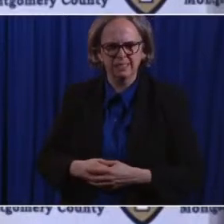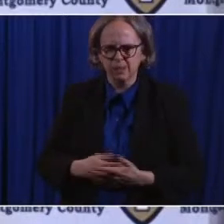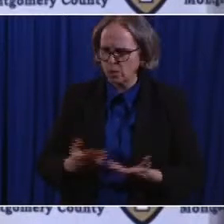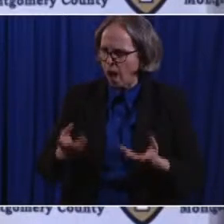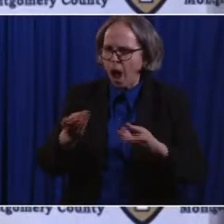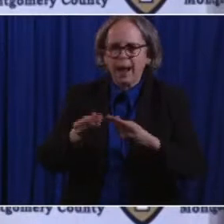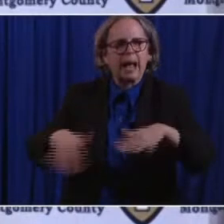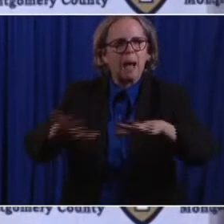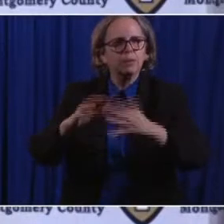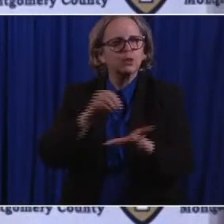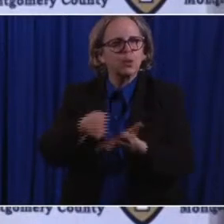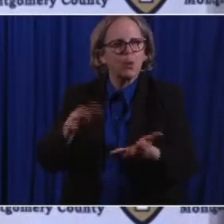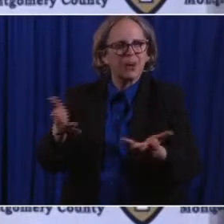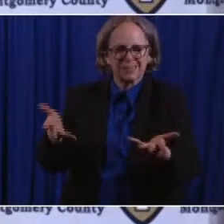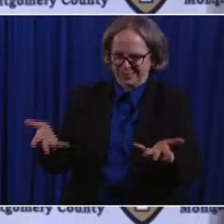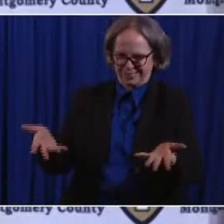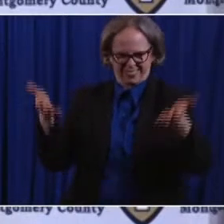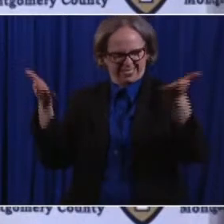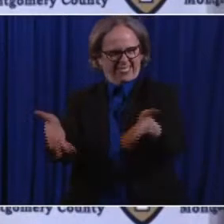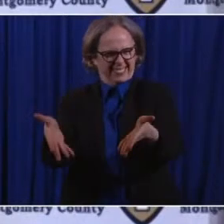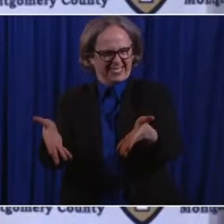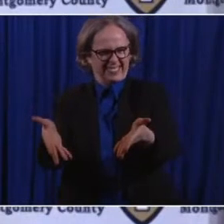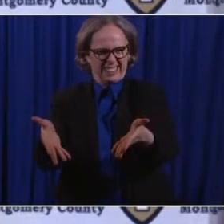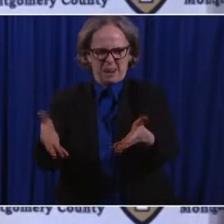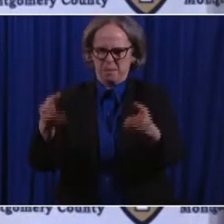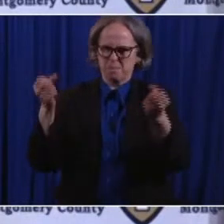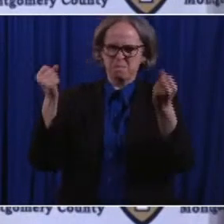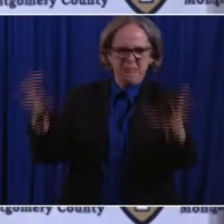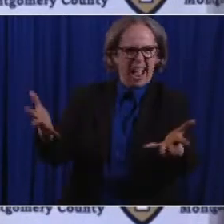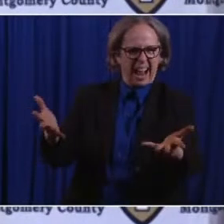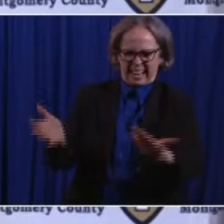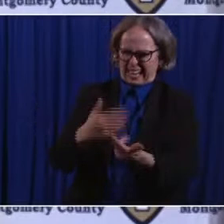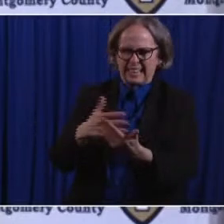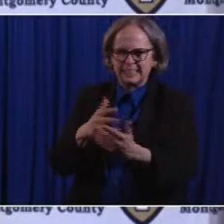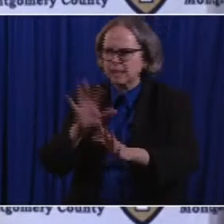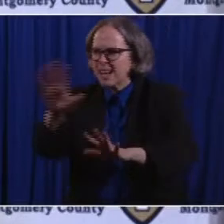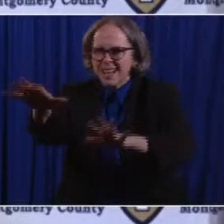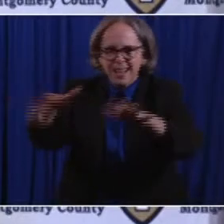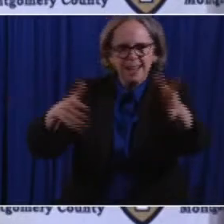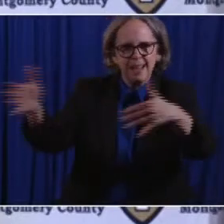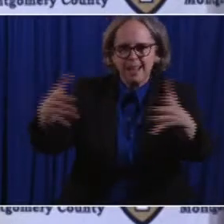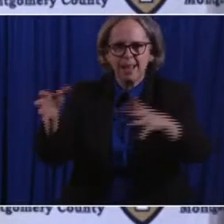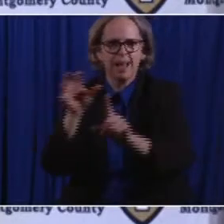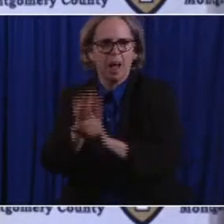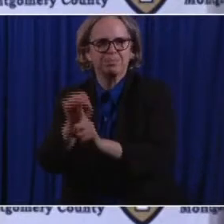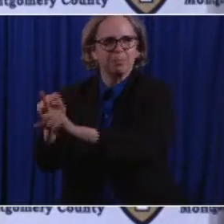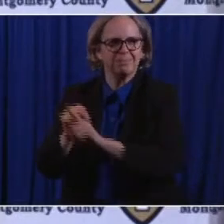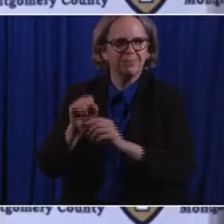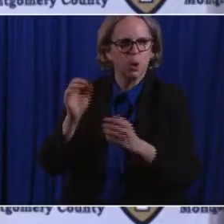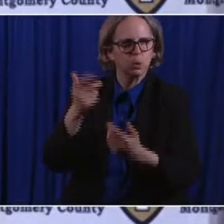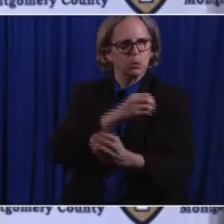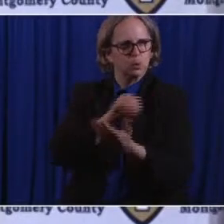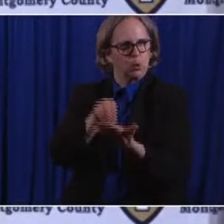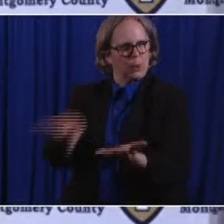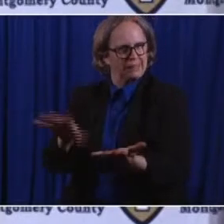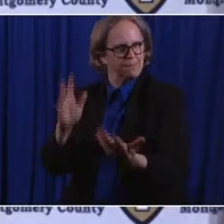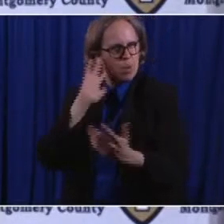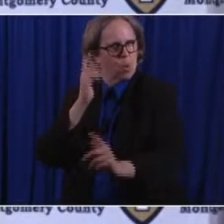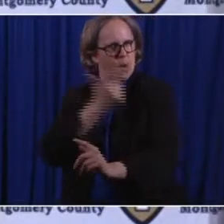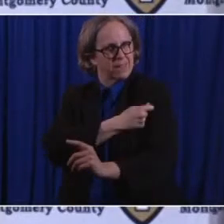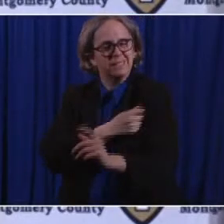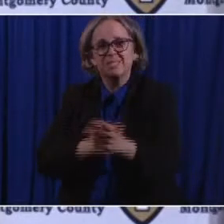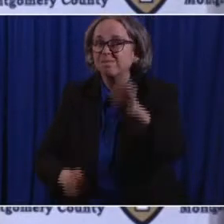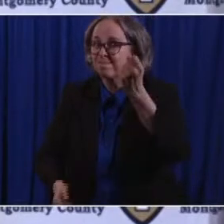large number of people on campus is very efficient, but we also believe that more of the